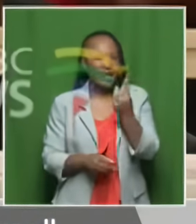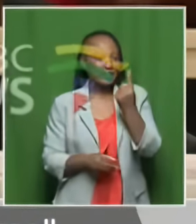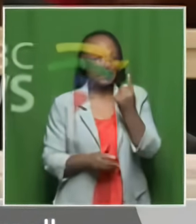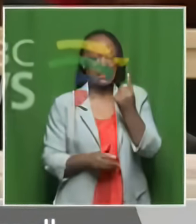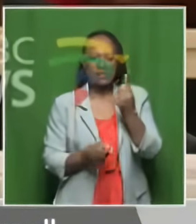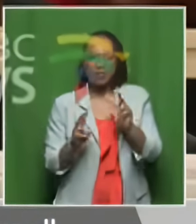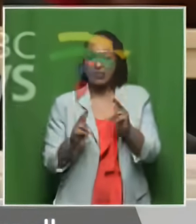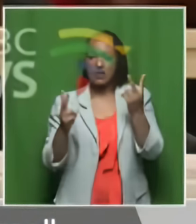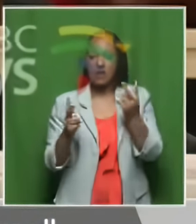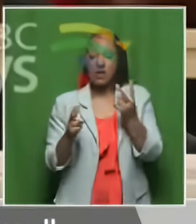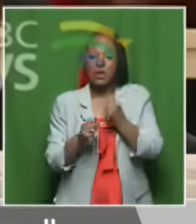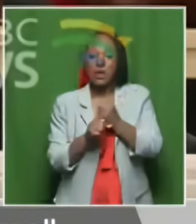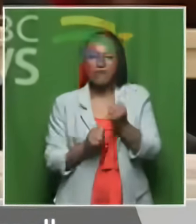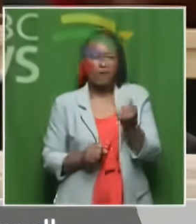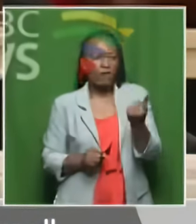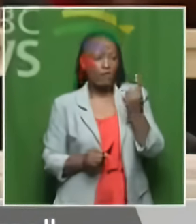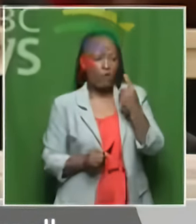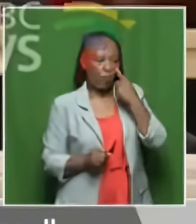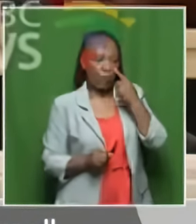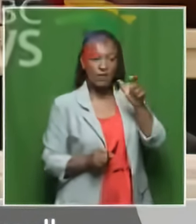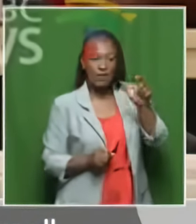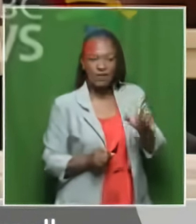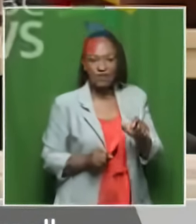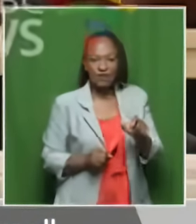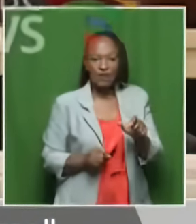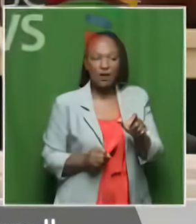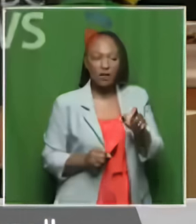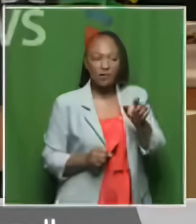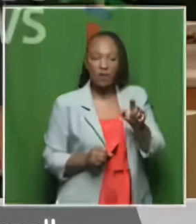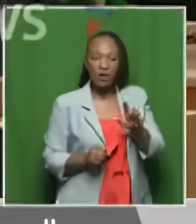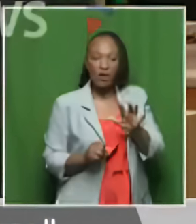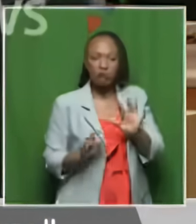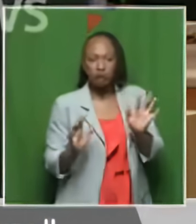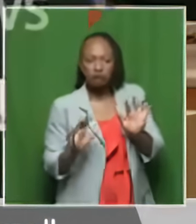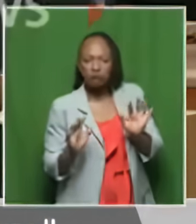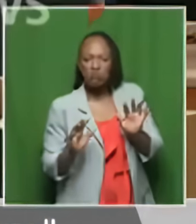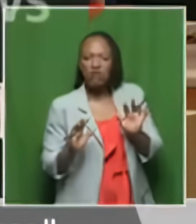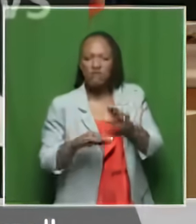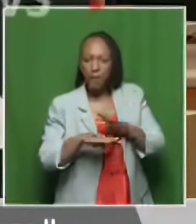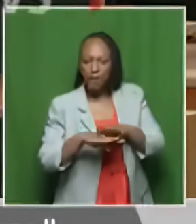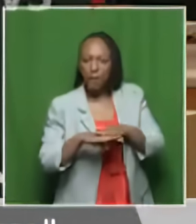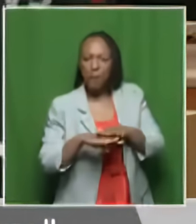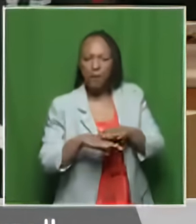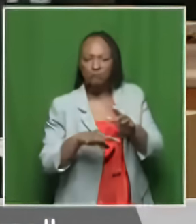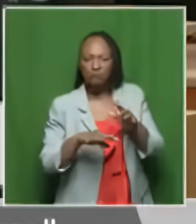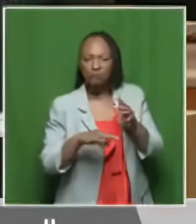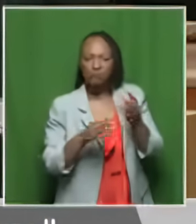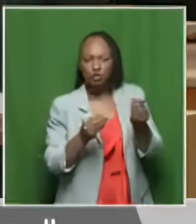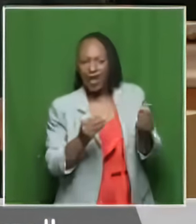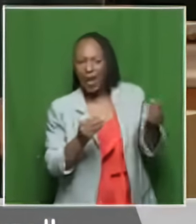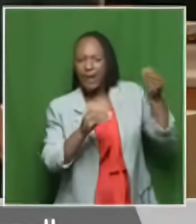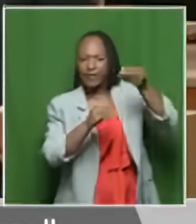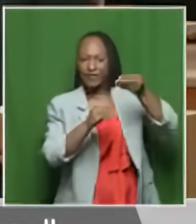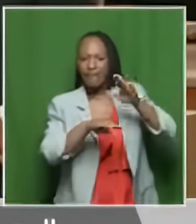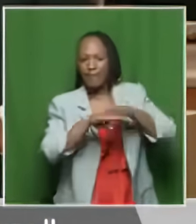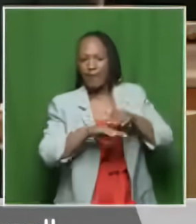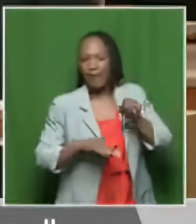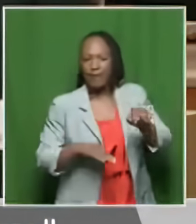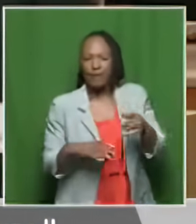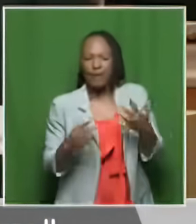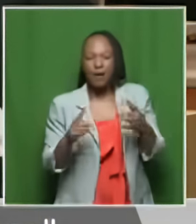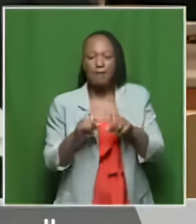kind. He doesn't call a witness in aggravation. He doesn't lead any evidence in aggravation.